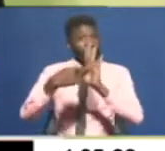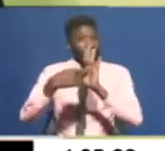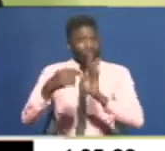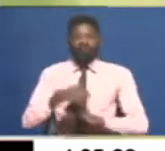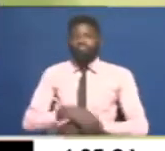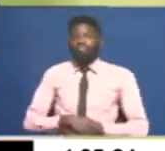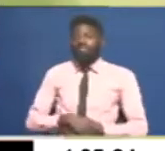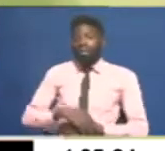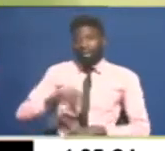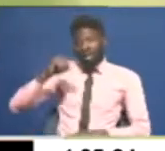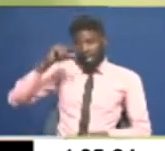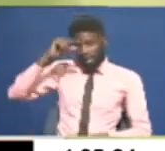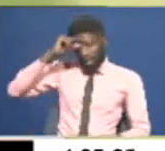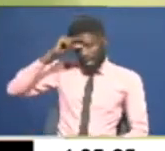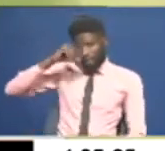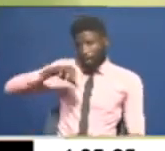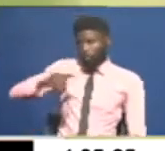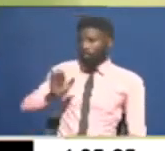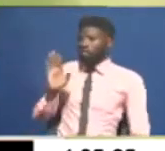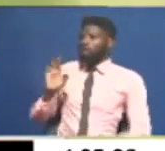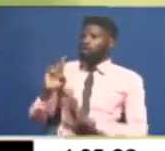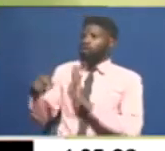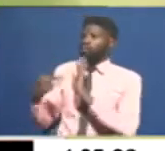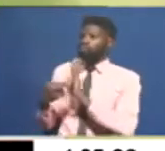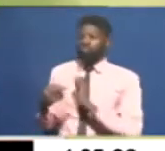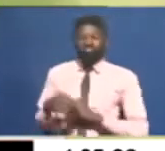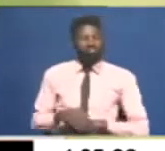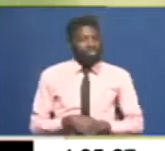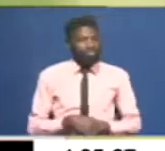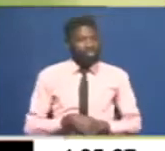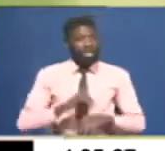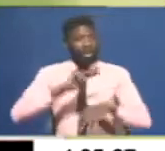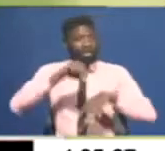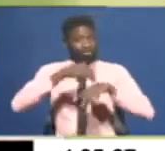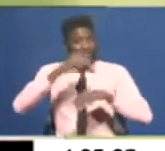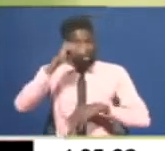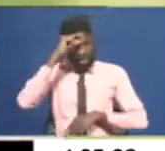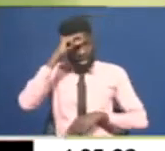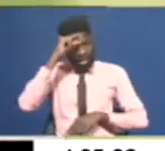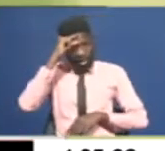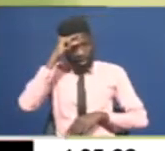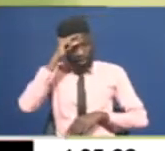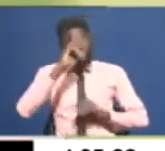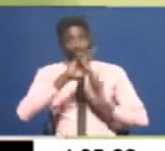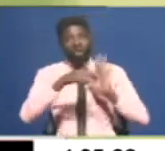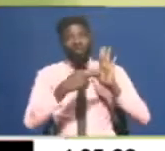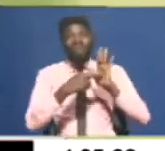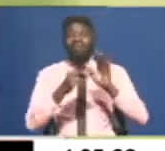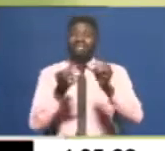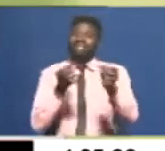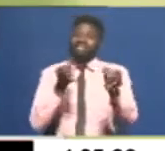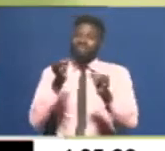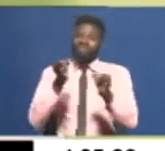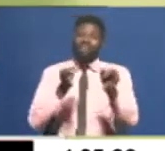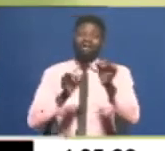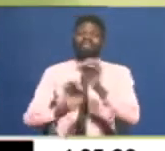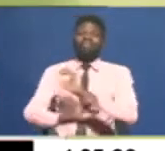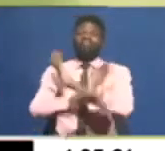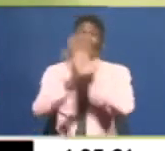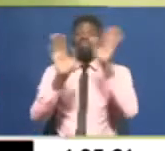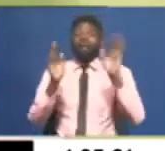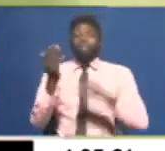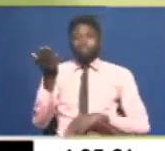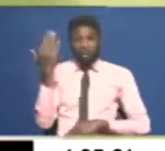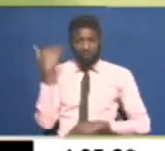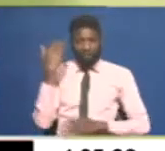government and the role of the national government has now been clarified. For some time, there was a bit of confusion.